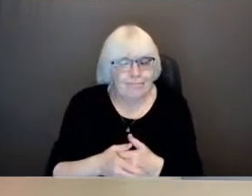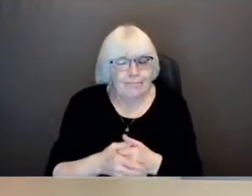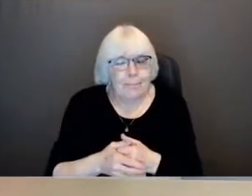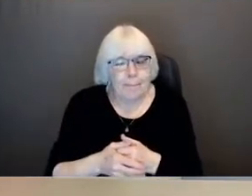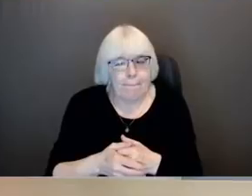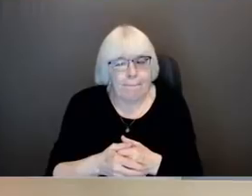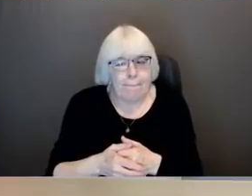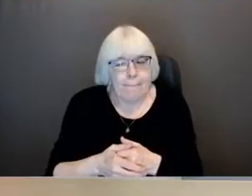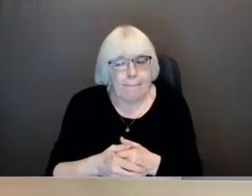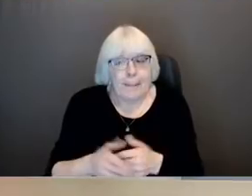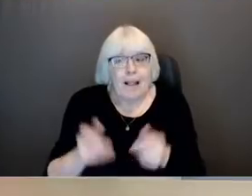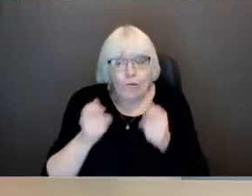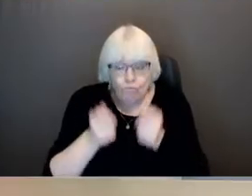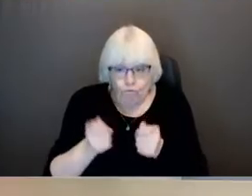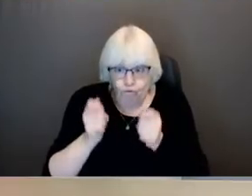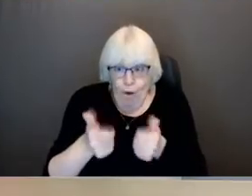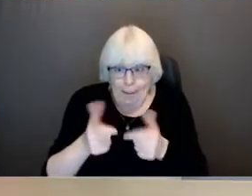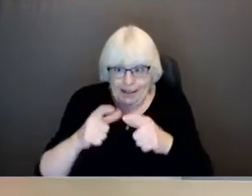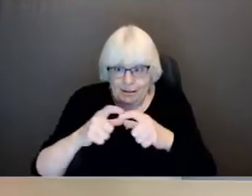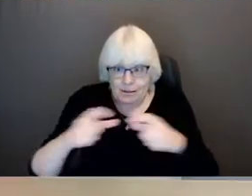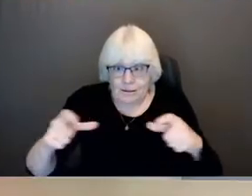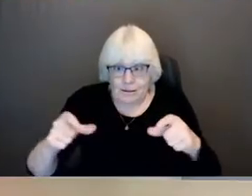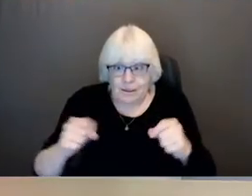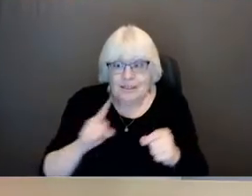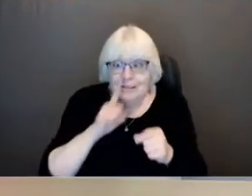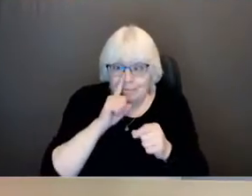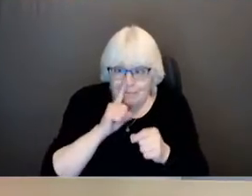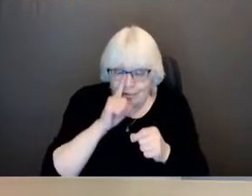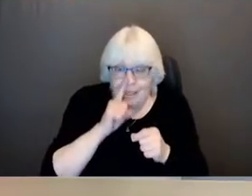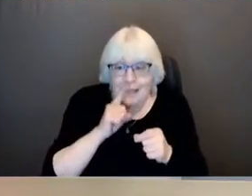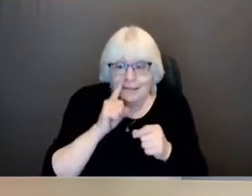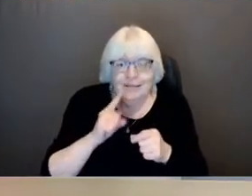briefing. So we've received